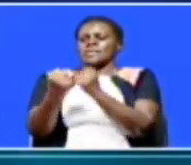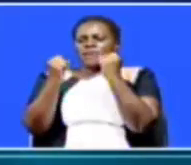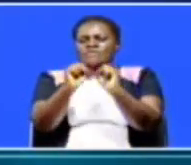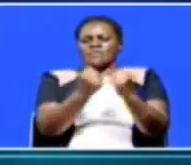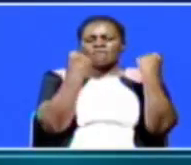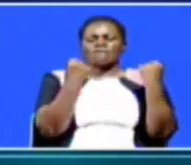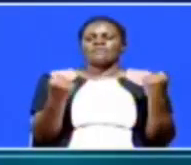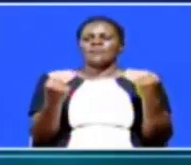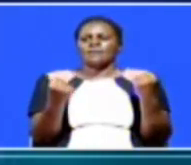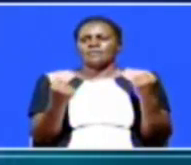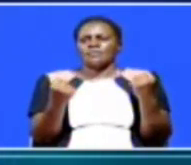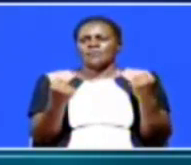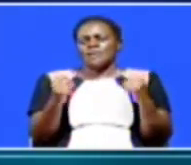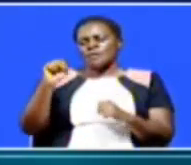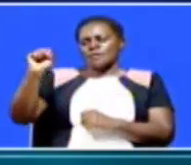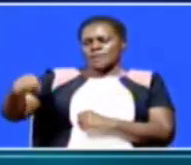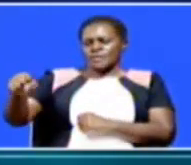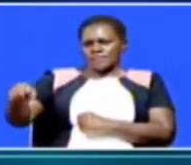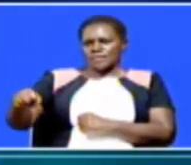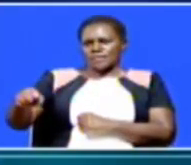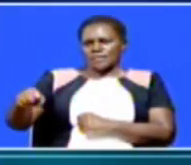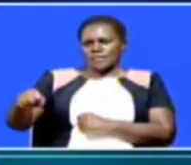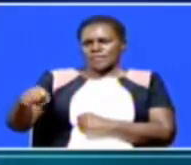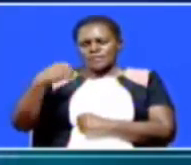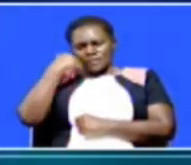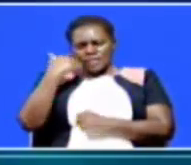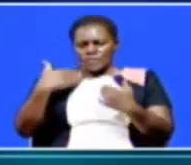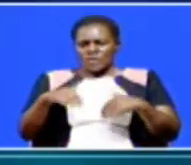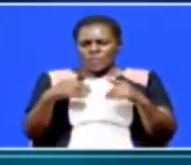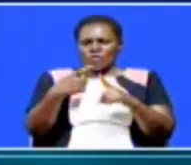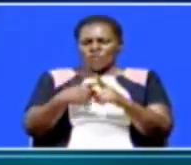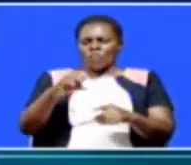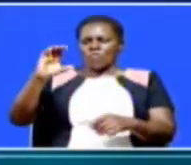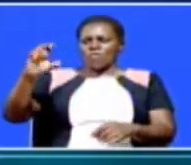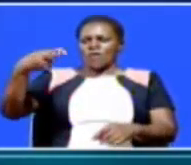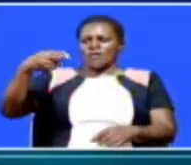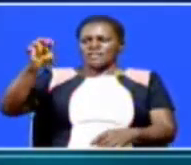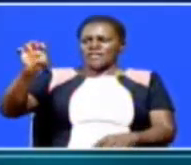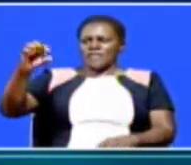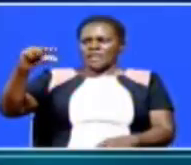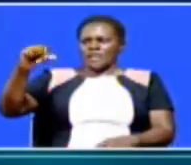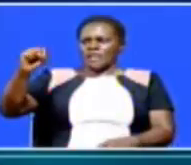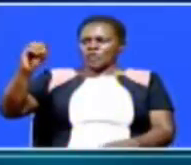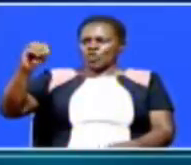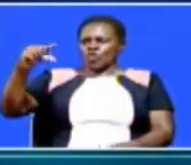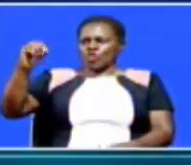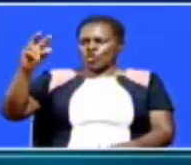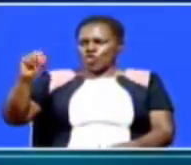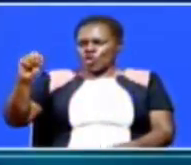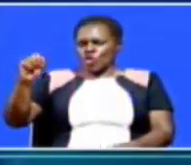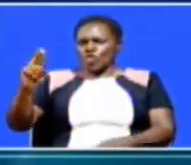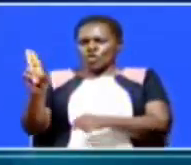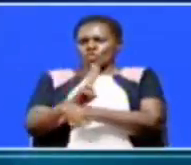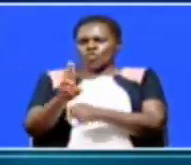possible? Yes. Like the casualties we have heard, they have come from Chesogon. We are just using the